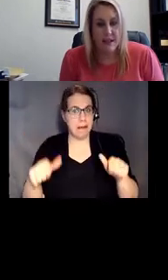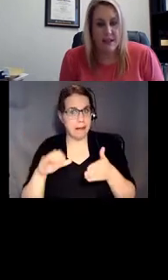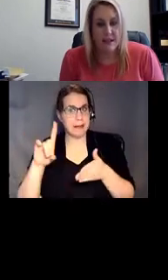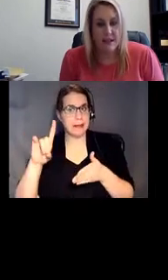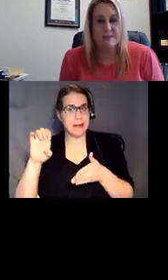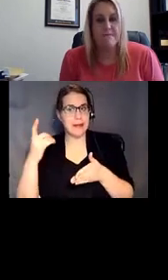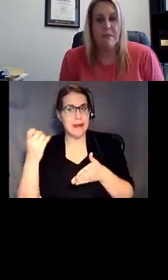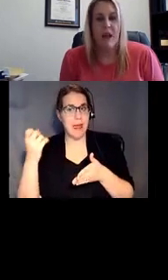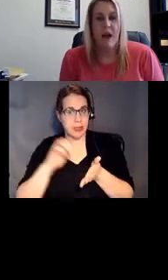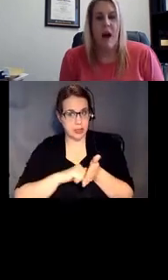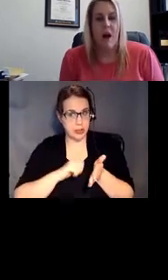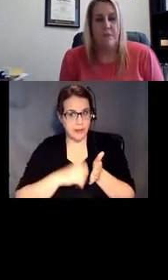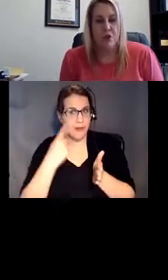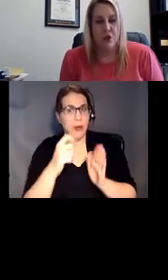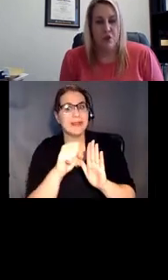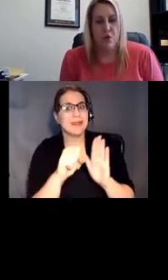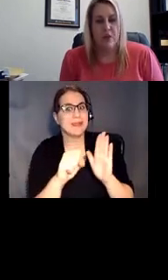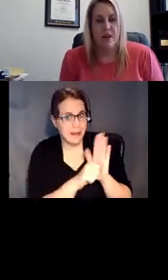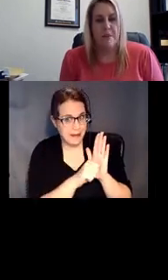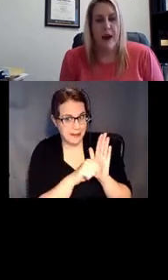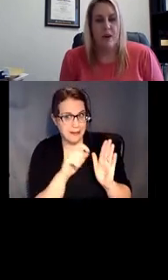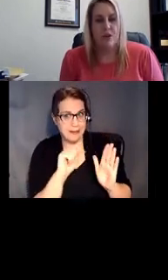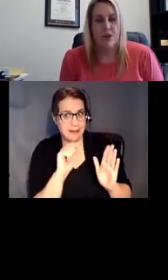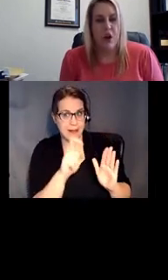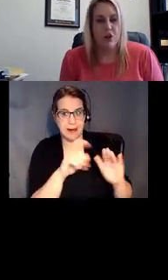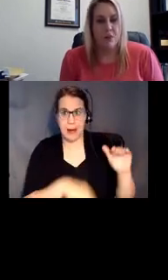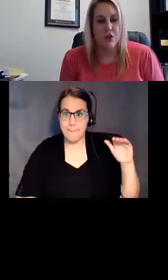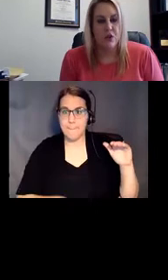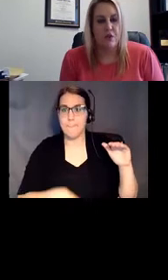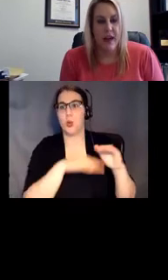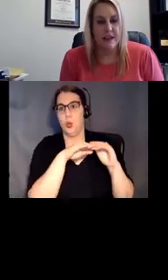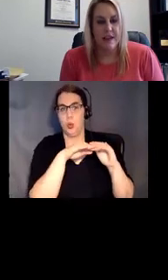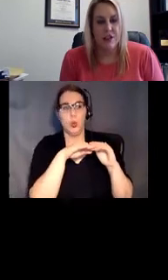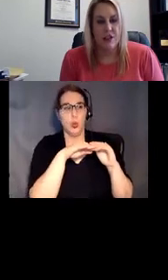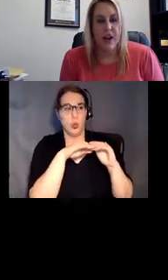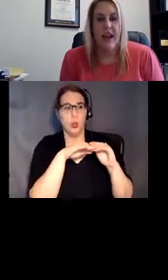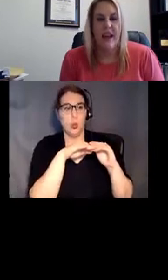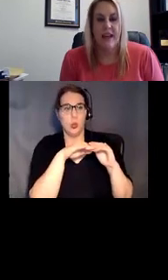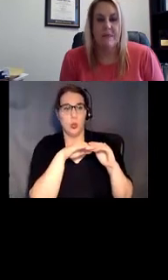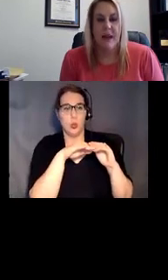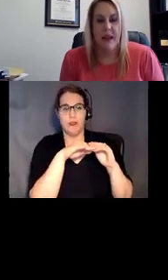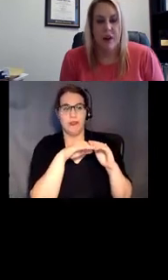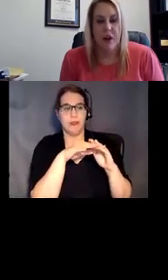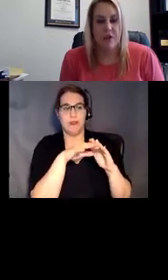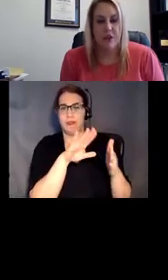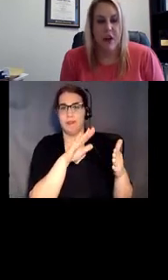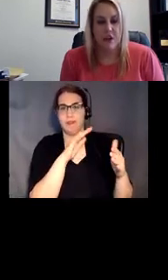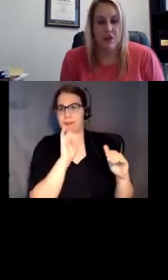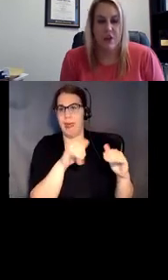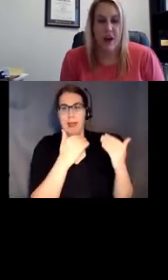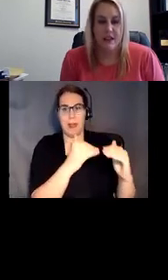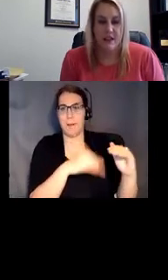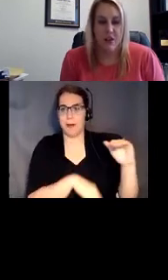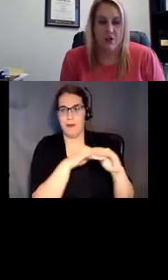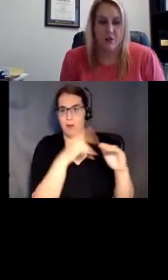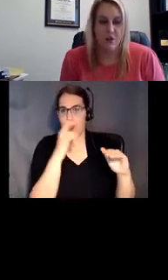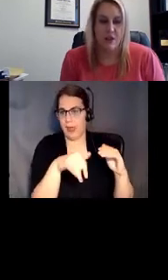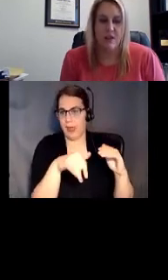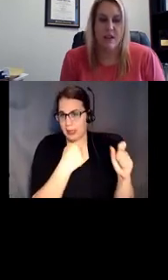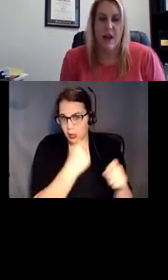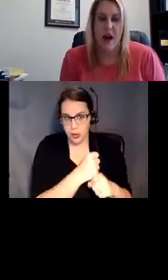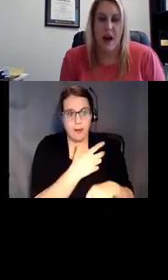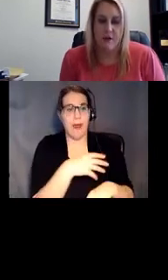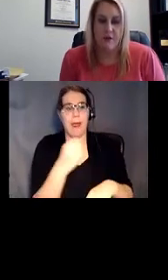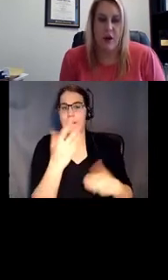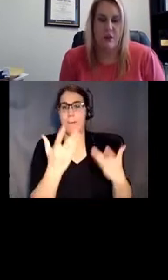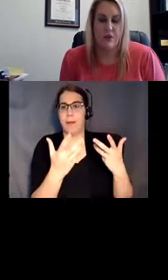income taxes up to the amount of contribution for that tax year, and may carry over deductions for excess